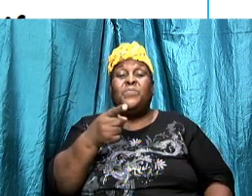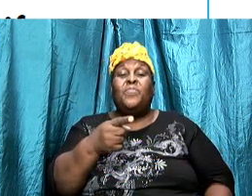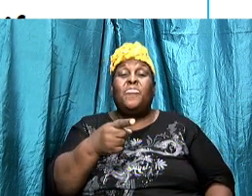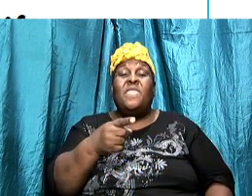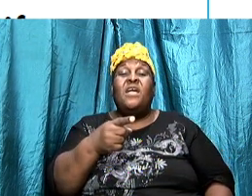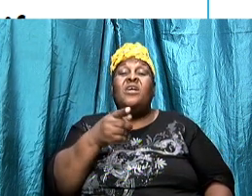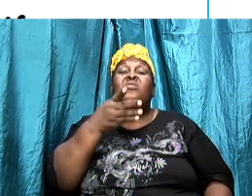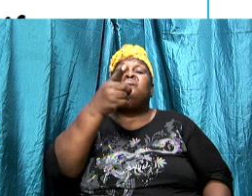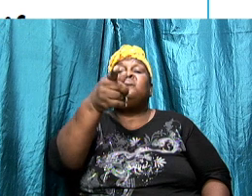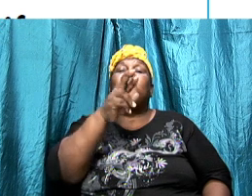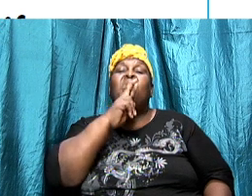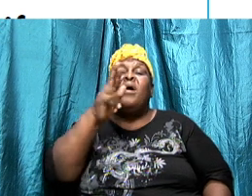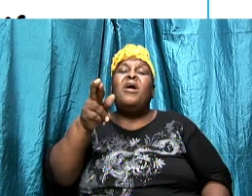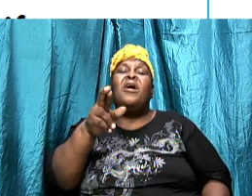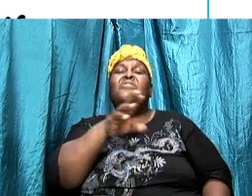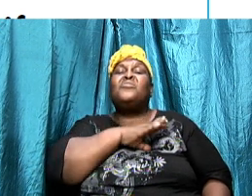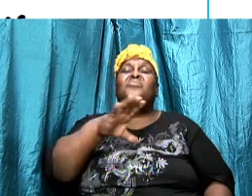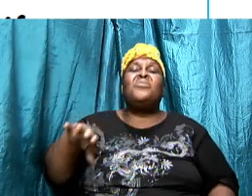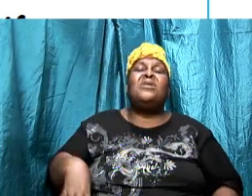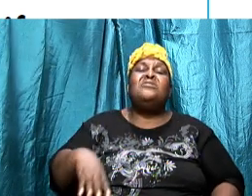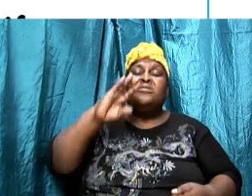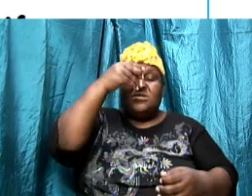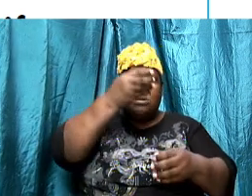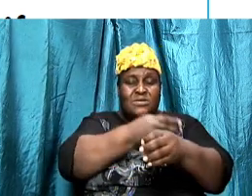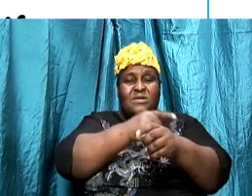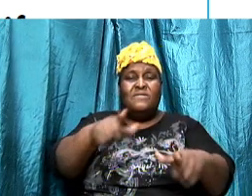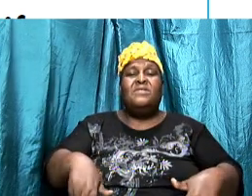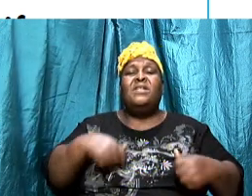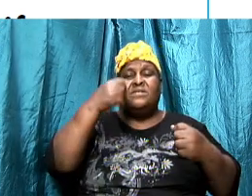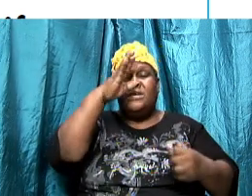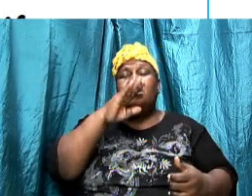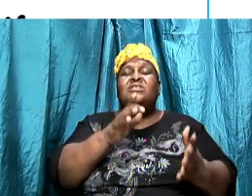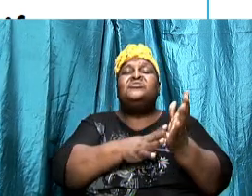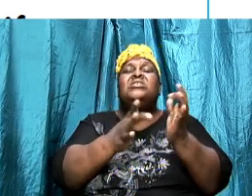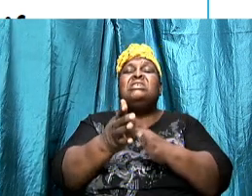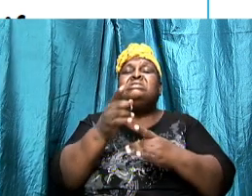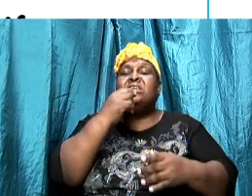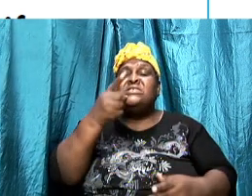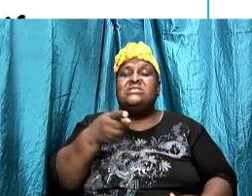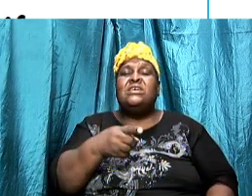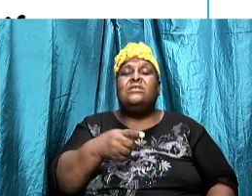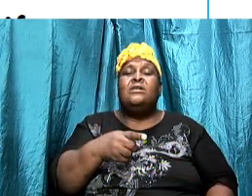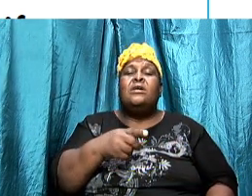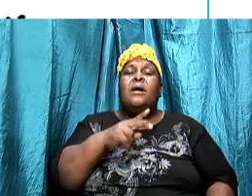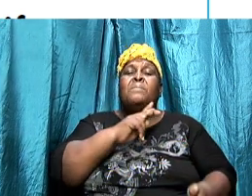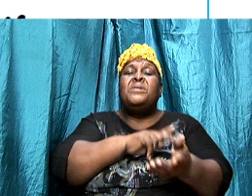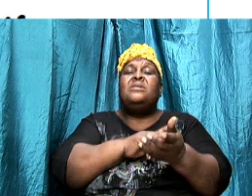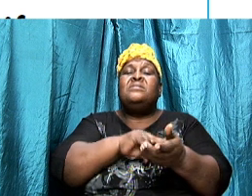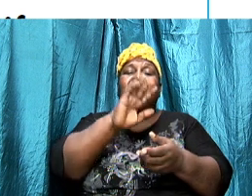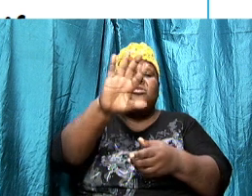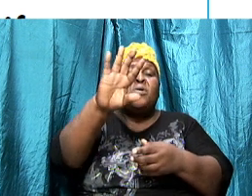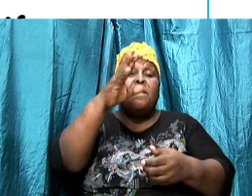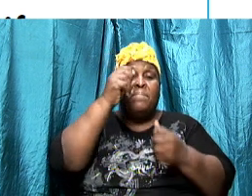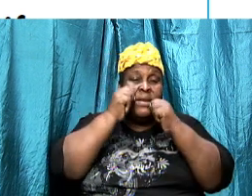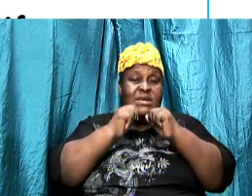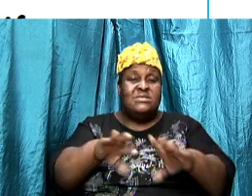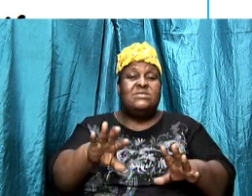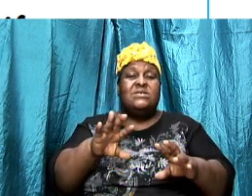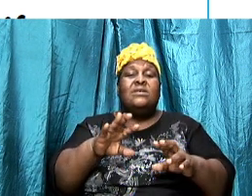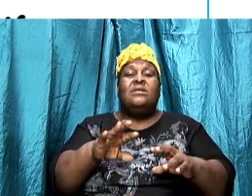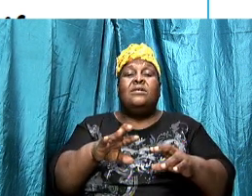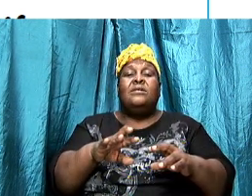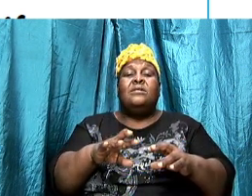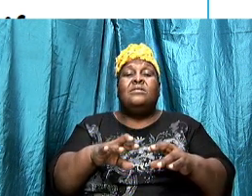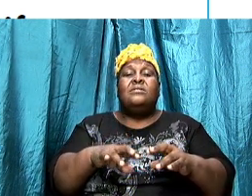said, thou art the Christ, the Son of the living God. Jesus said to him, look here, Peter, you are blessed because flesh and blood have